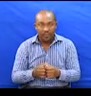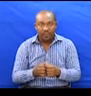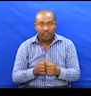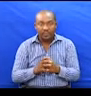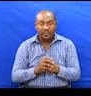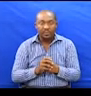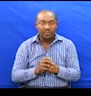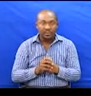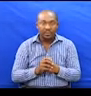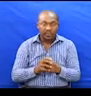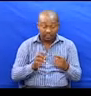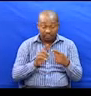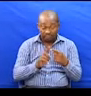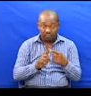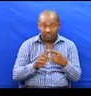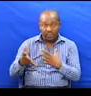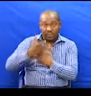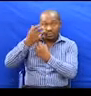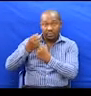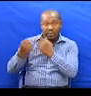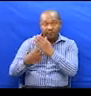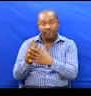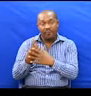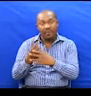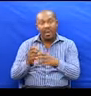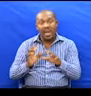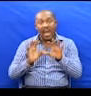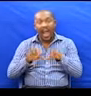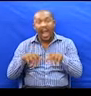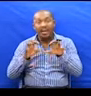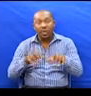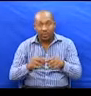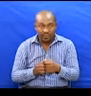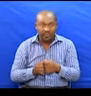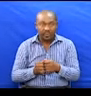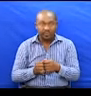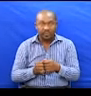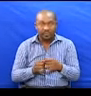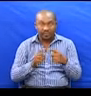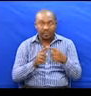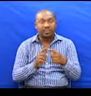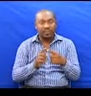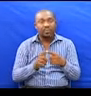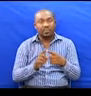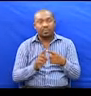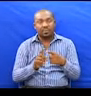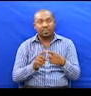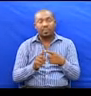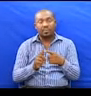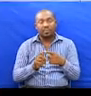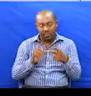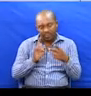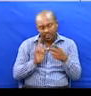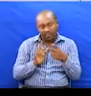from animals. So those lipids that are coming from animals, they are known as what? Fat. And